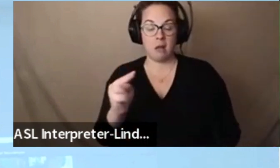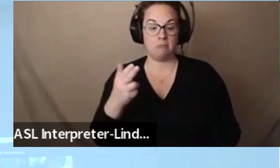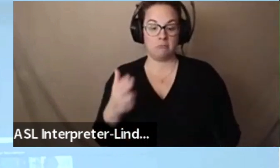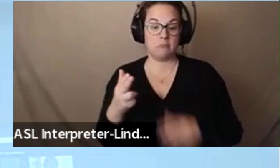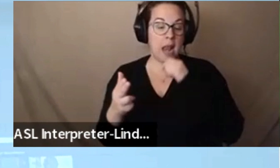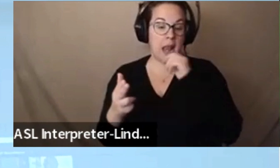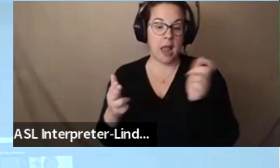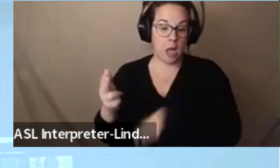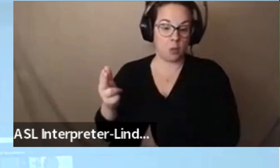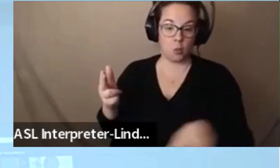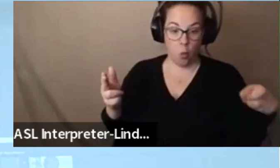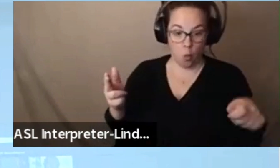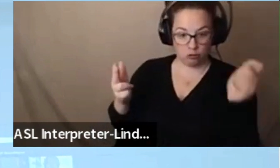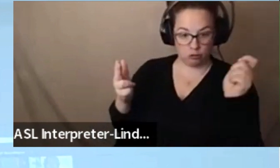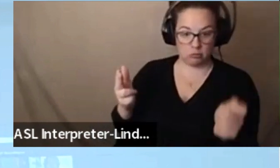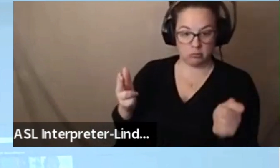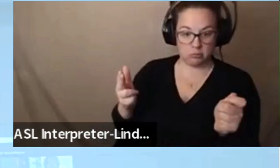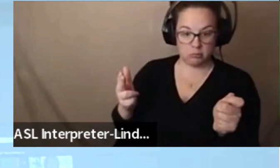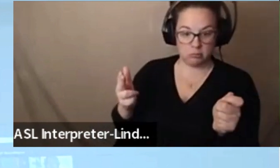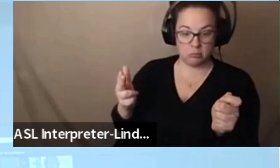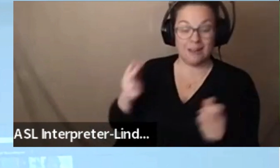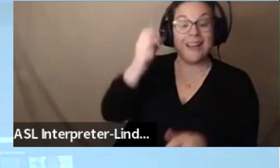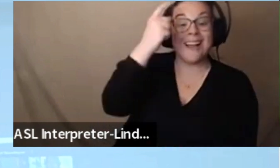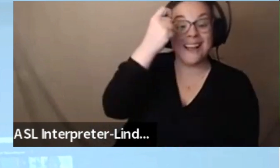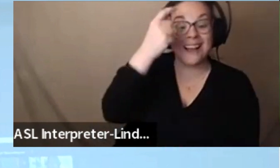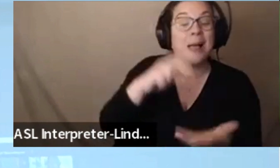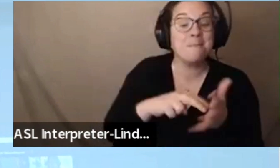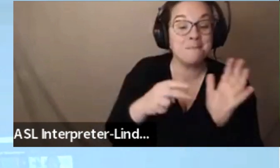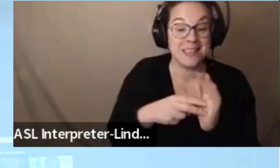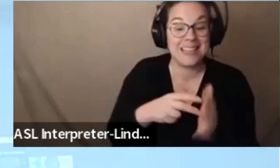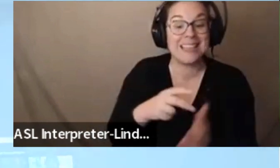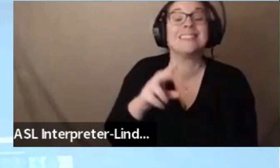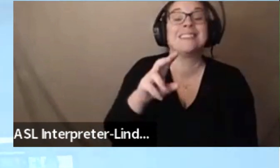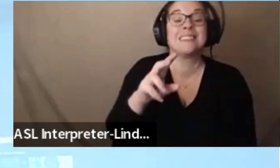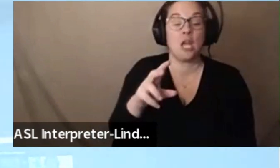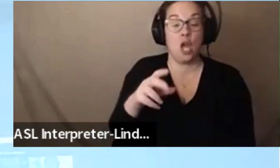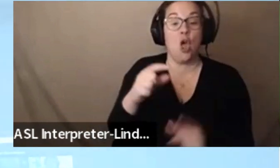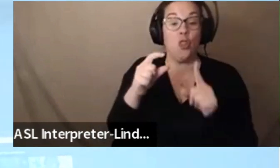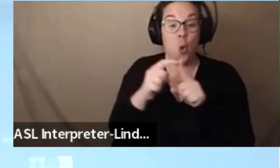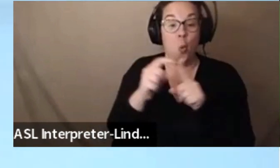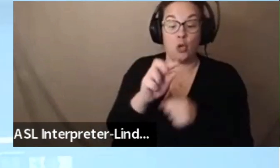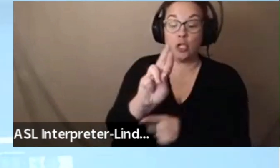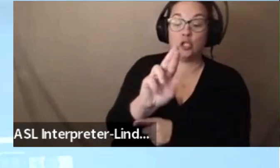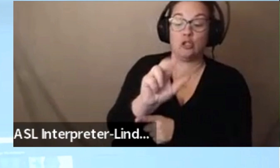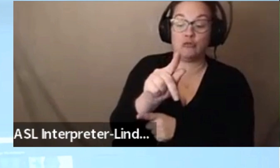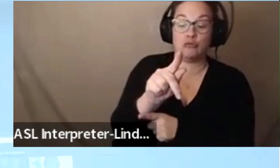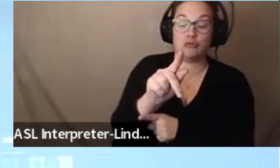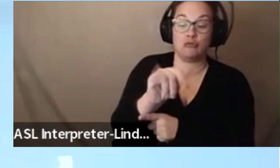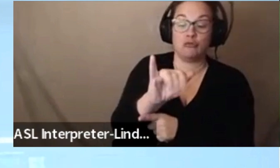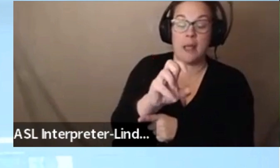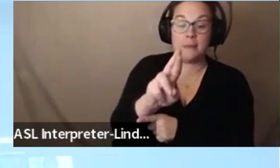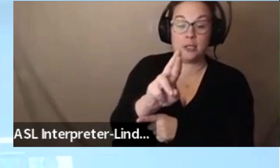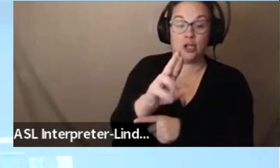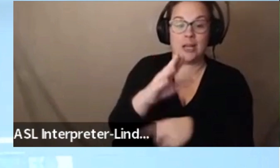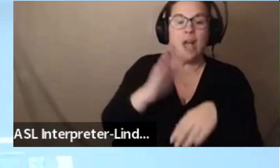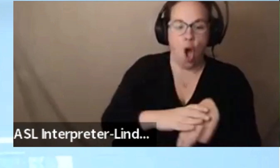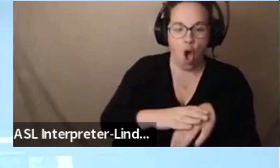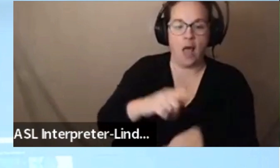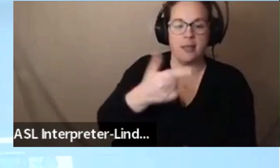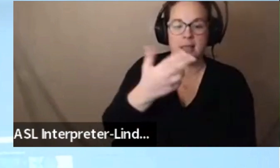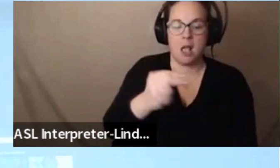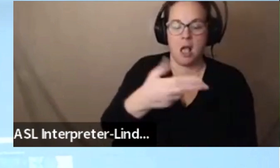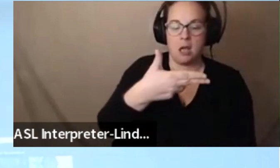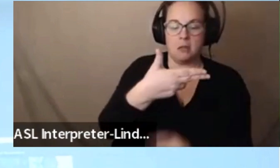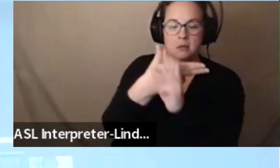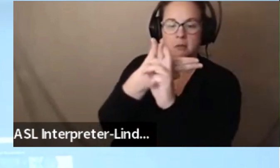to use guns instead of rapiers, we're going to make that the rapier, the brand